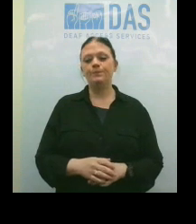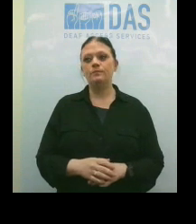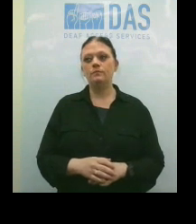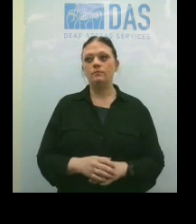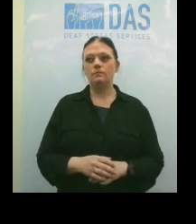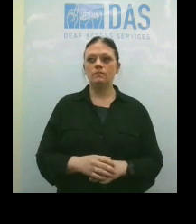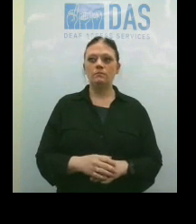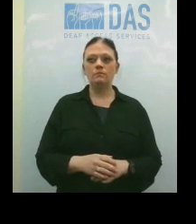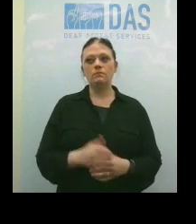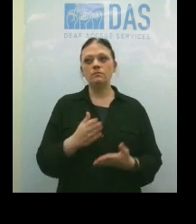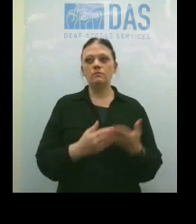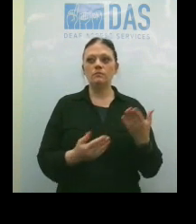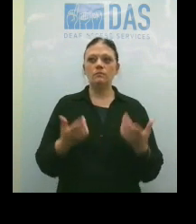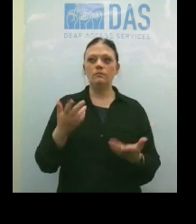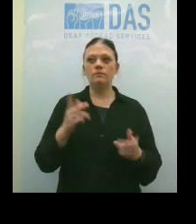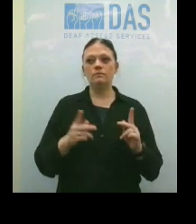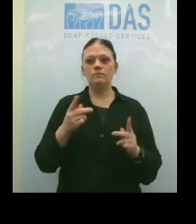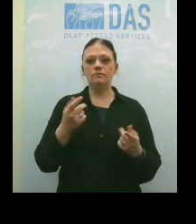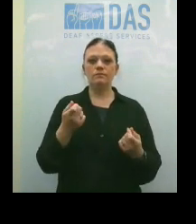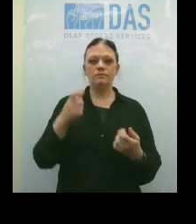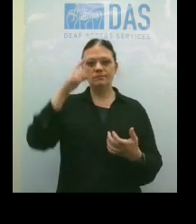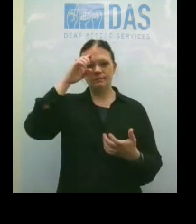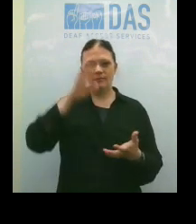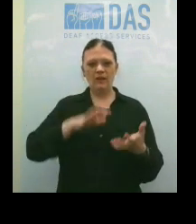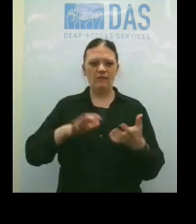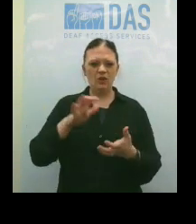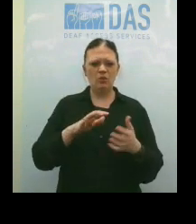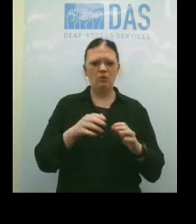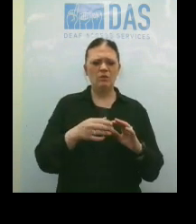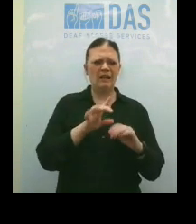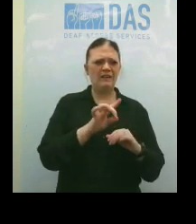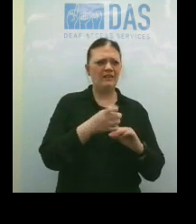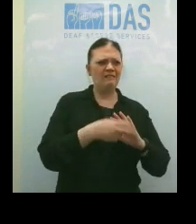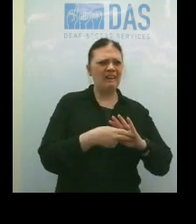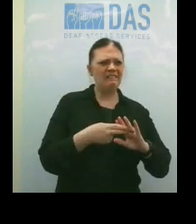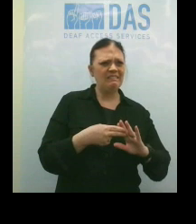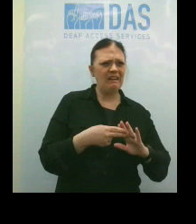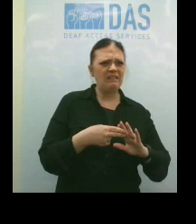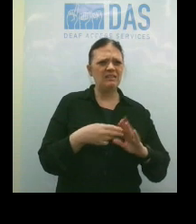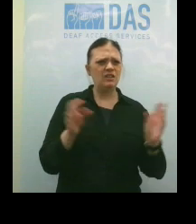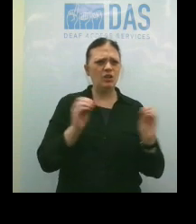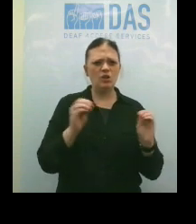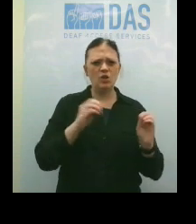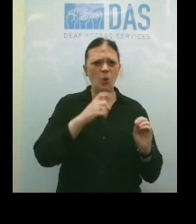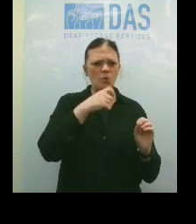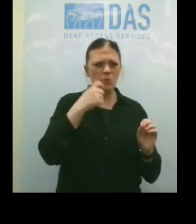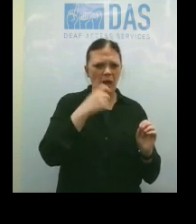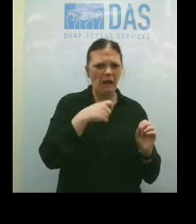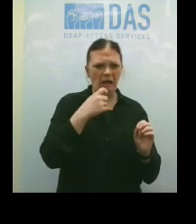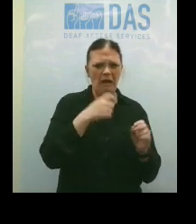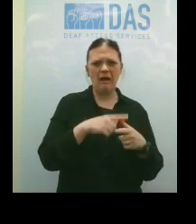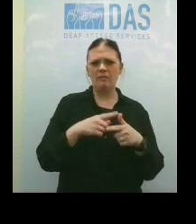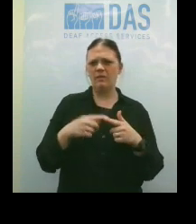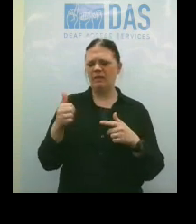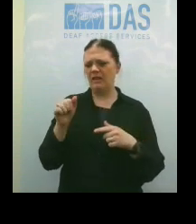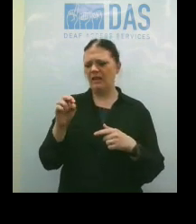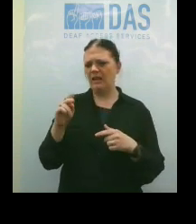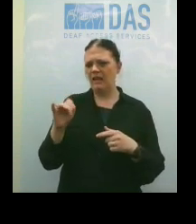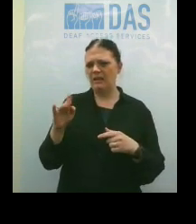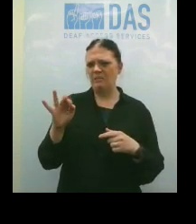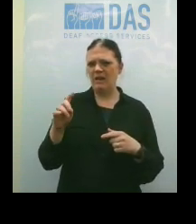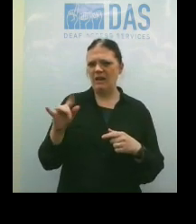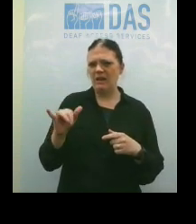be a little bit confused because they hear that there's, diagnostic testing with a nose swab, and then there could be antibody testing, and